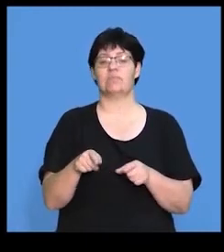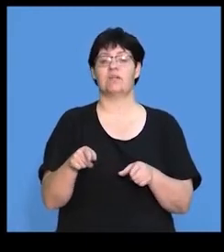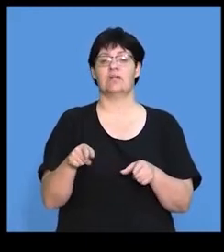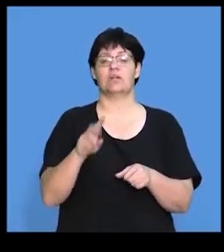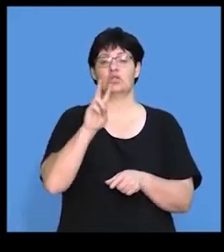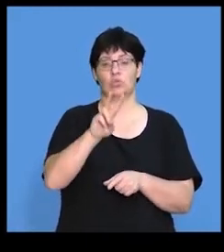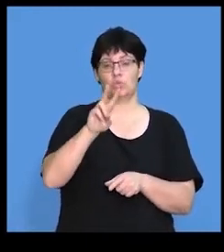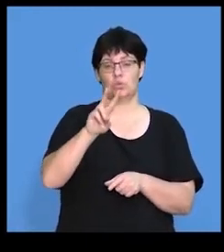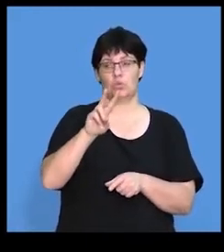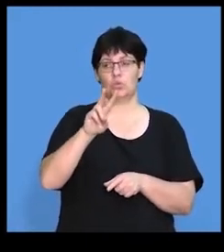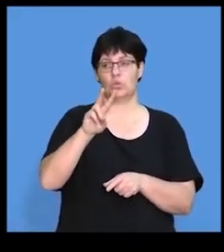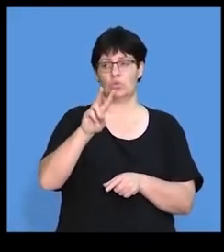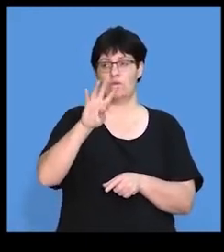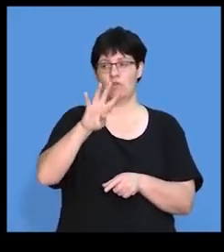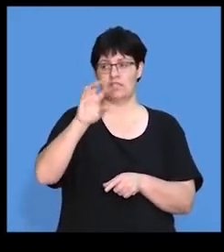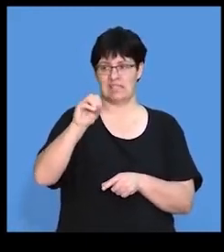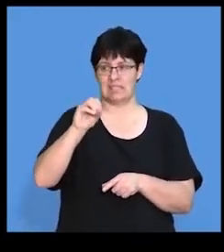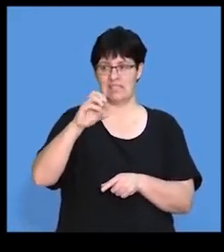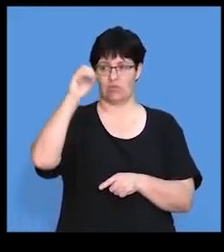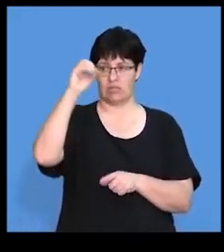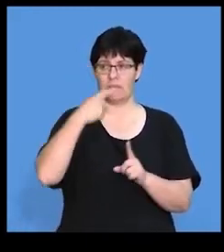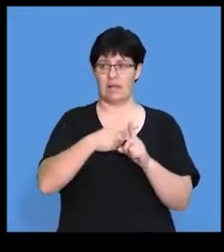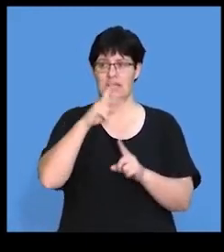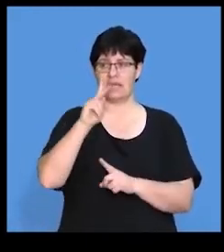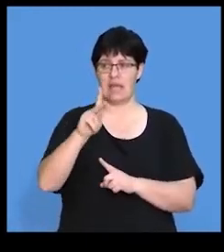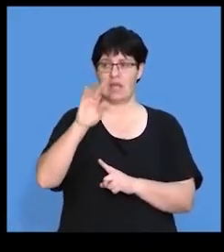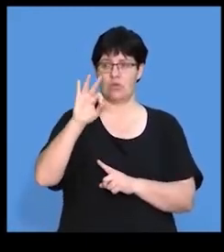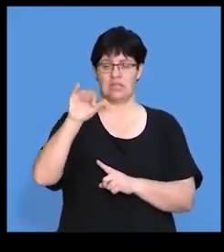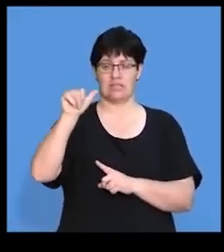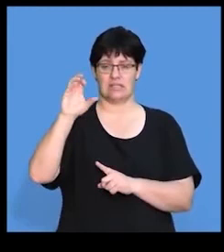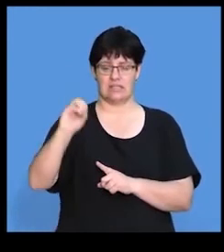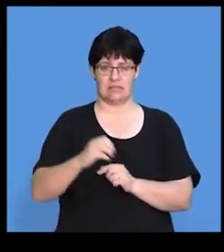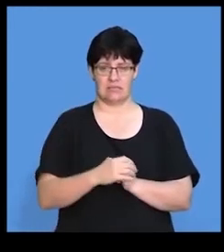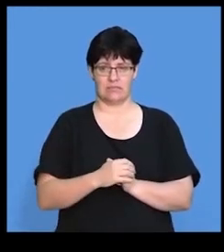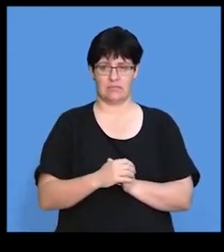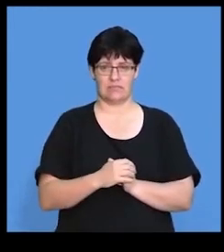is equal to 240 degrees plus K360.